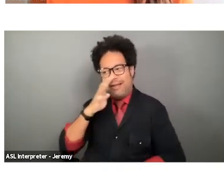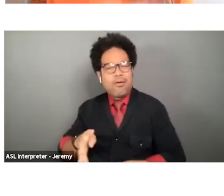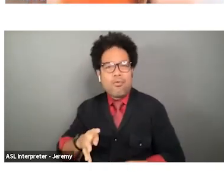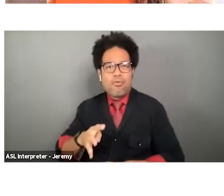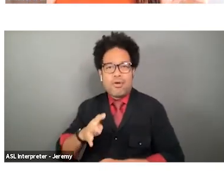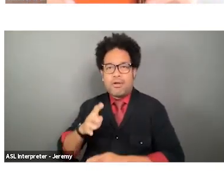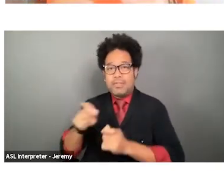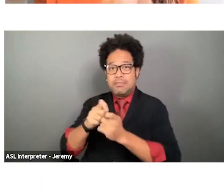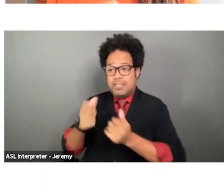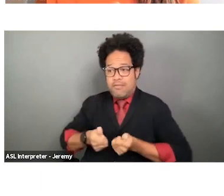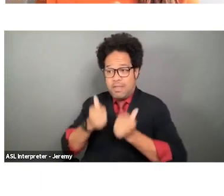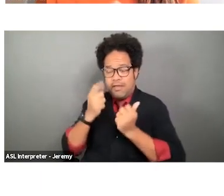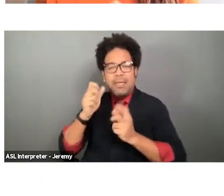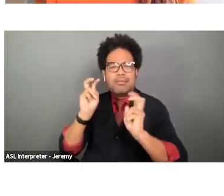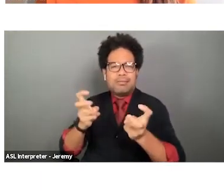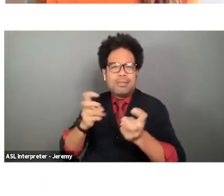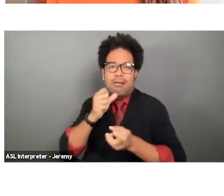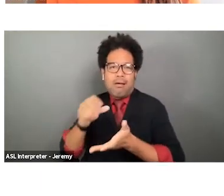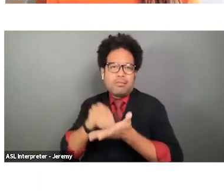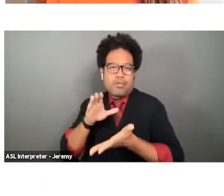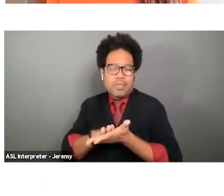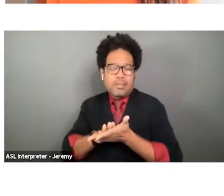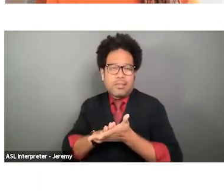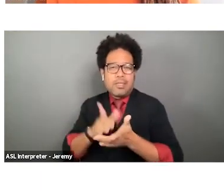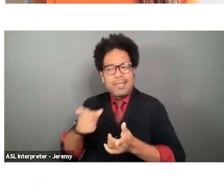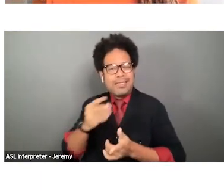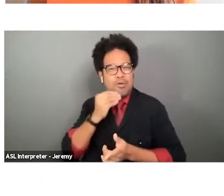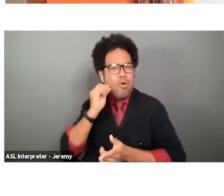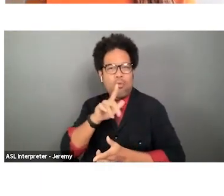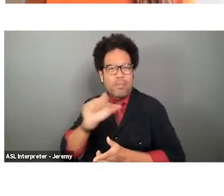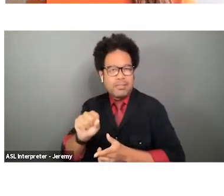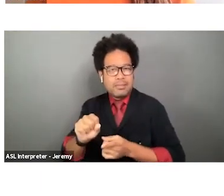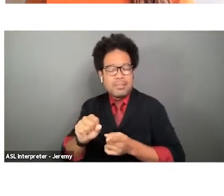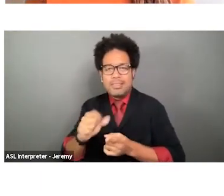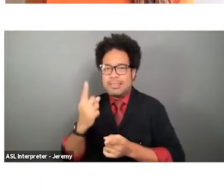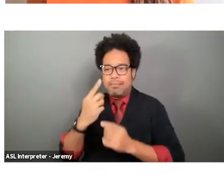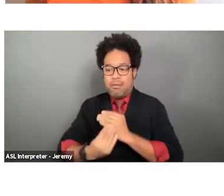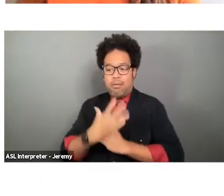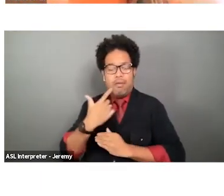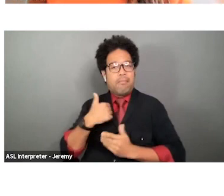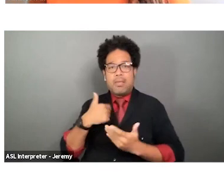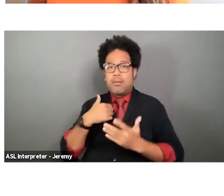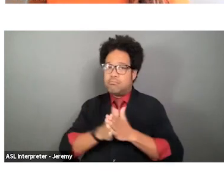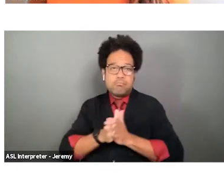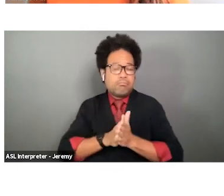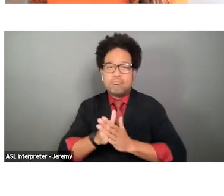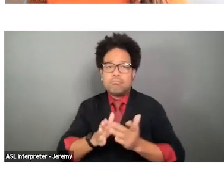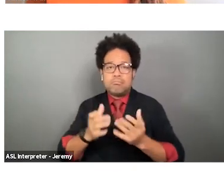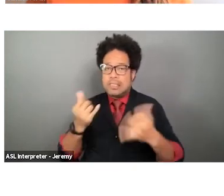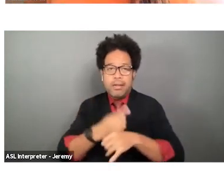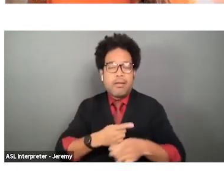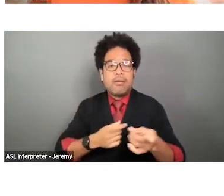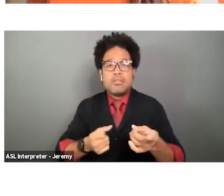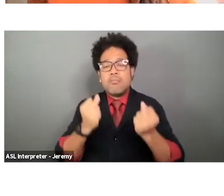they were undocumented and because they were houseless was something that has radicalized me to this day. There's tons of other stories I can